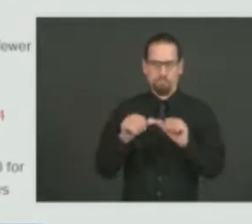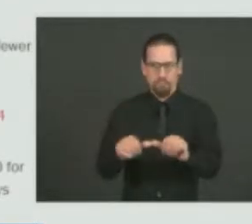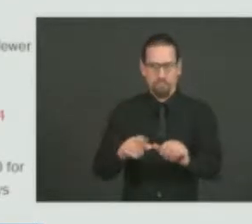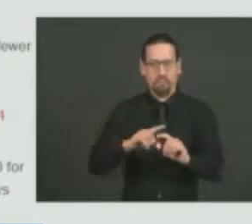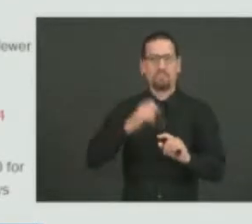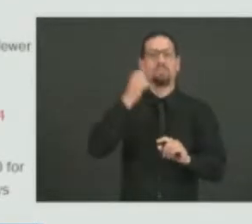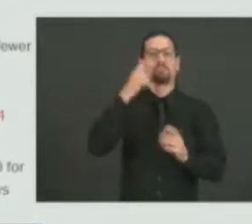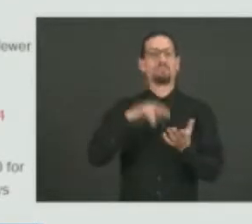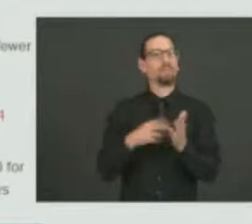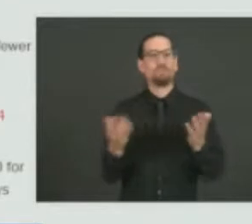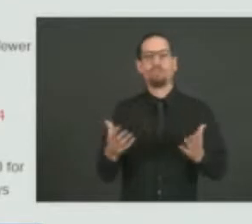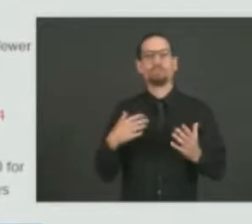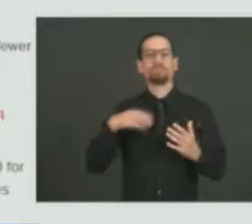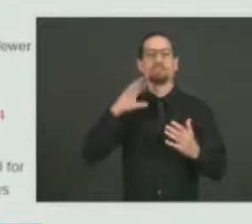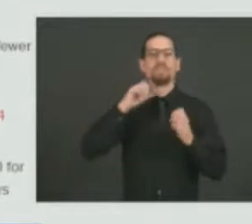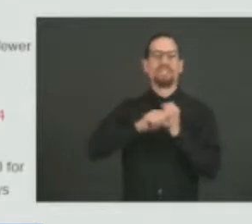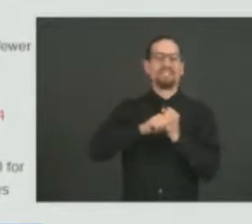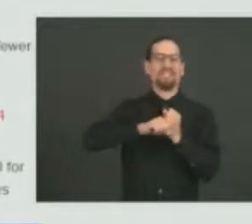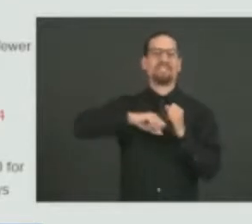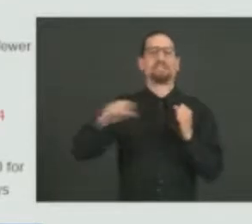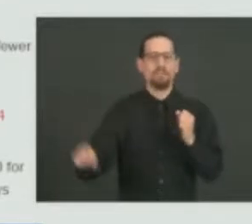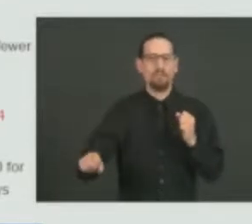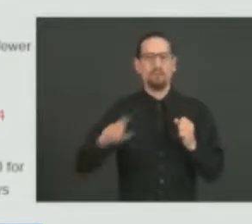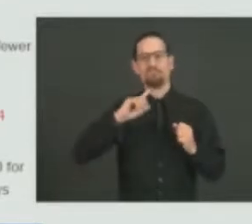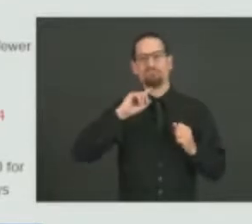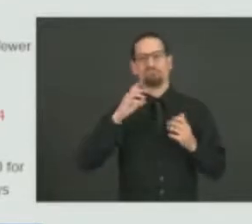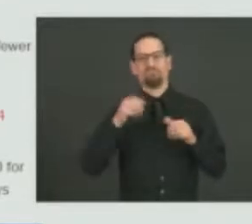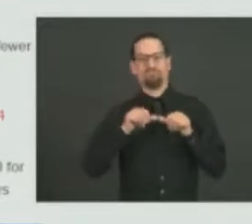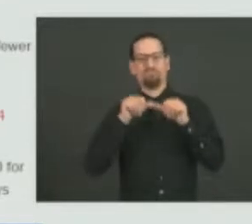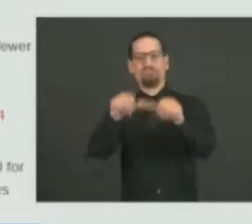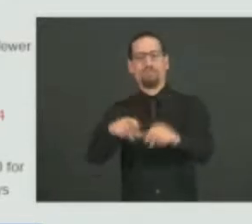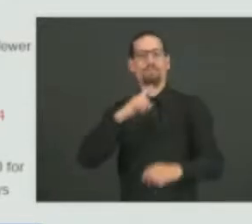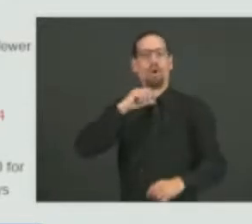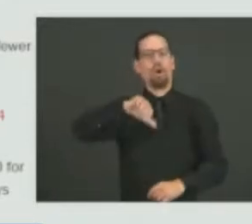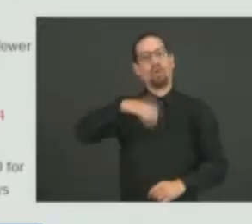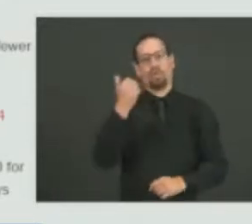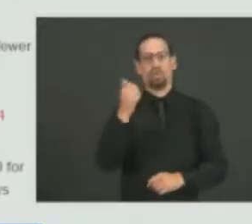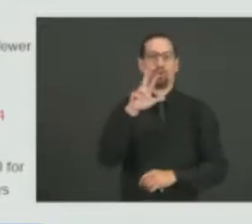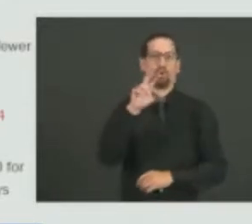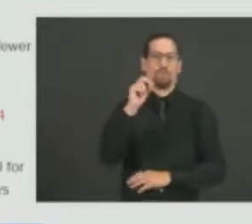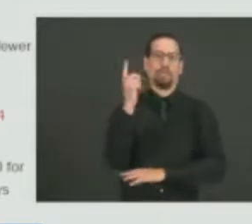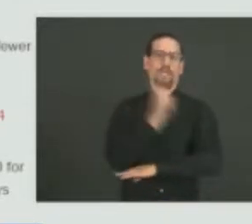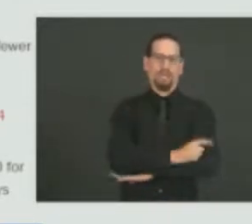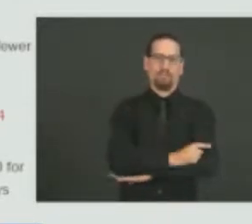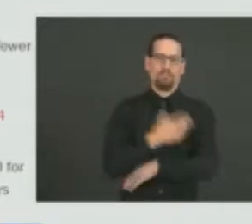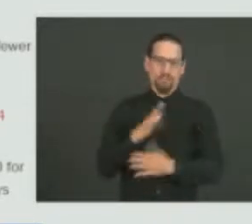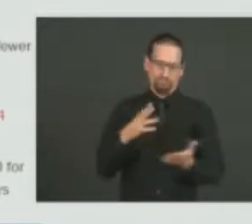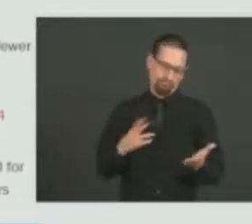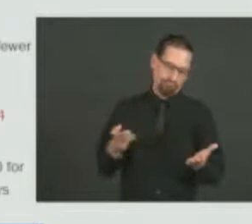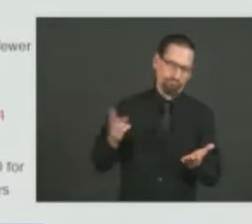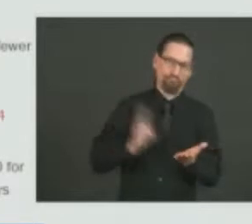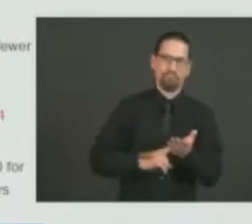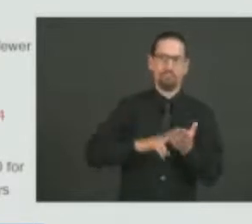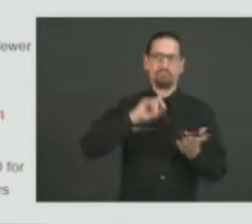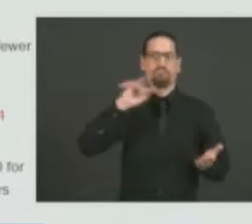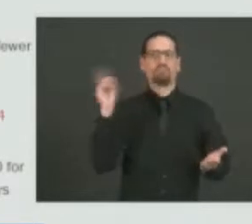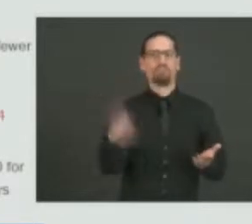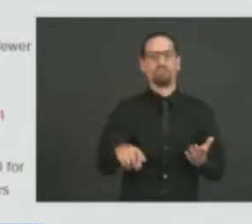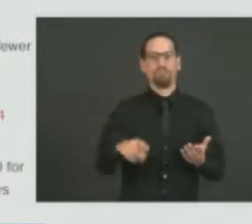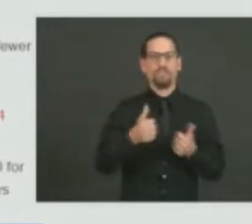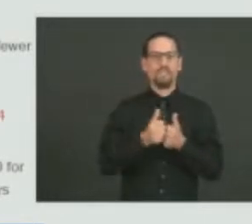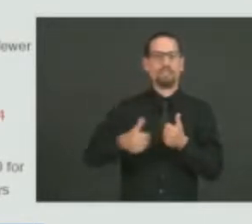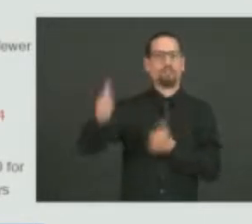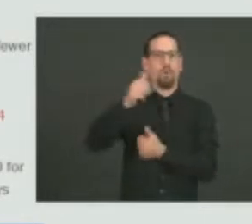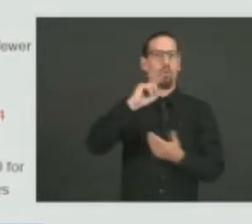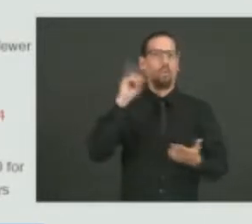phase 3 for another 30 days. I'll be signing an executive order keeping us in phase 3 for another 30 days through